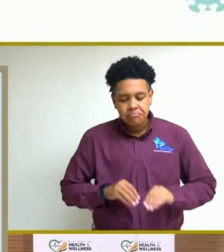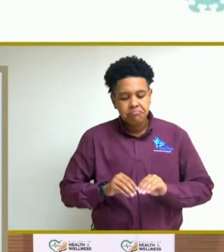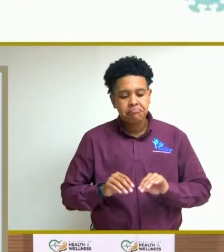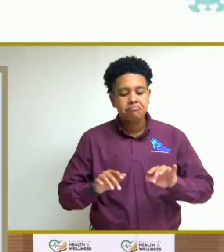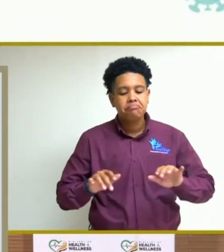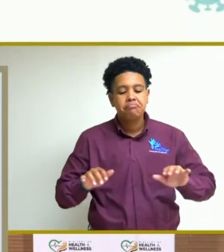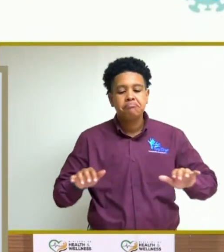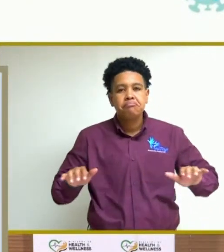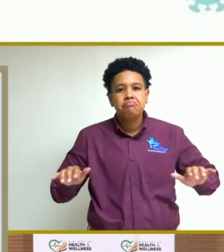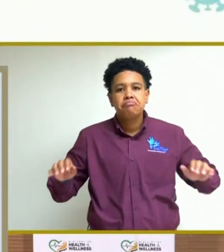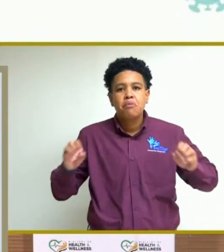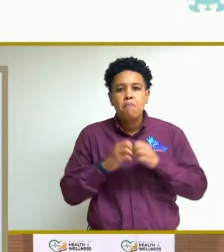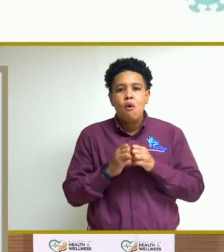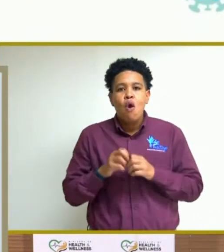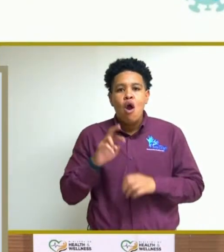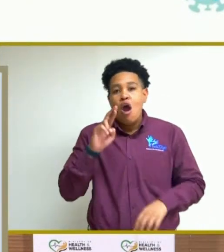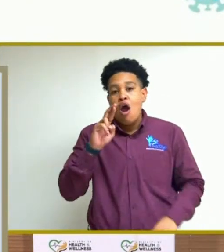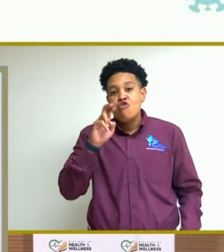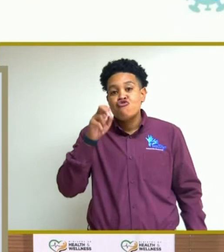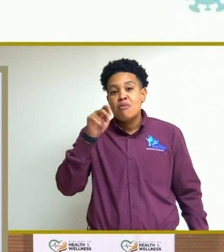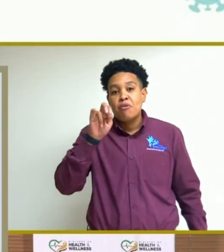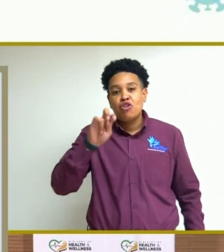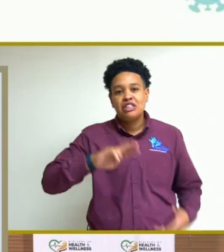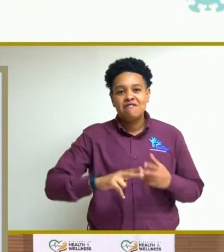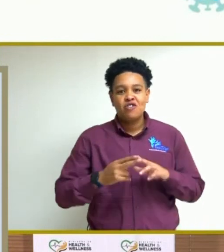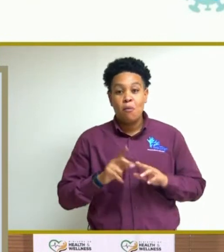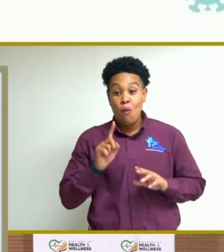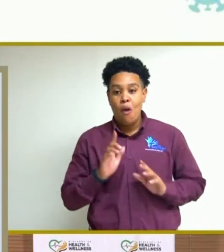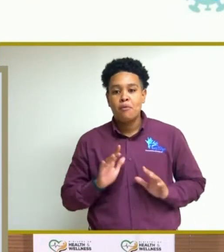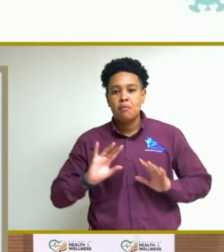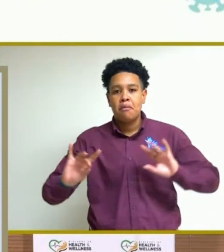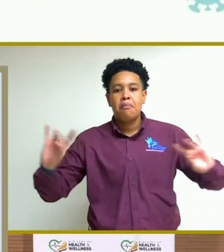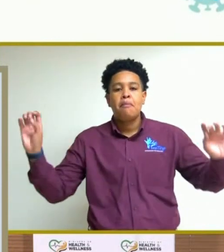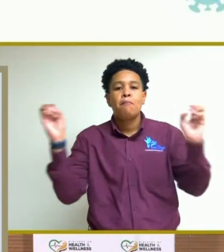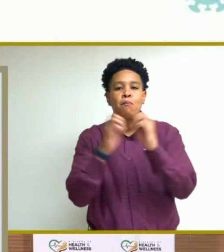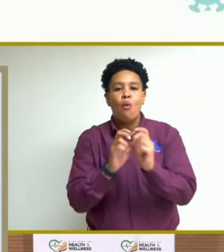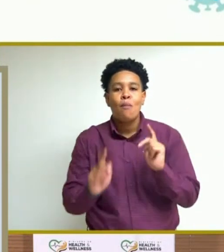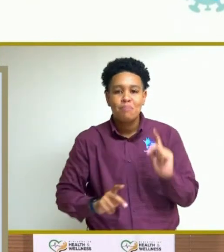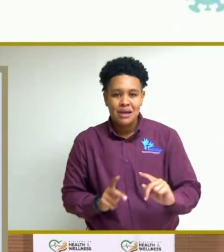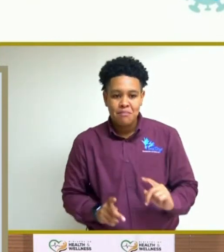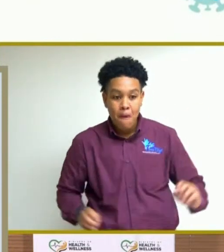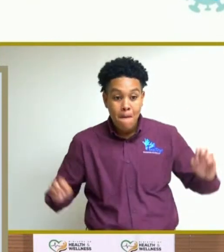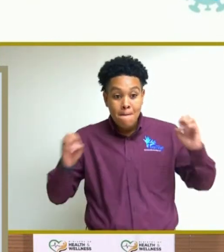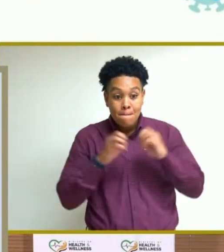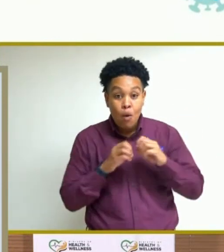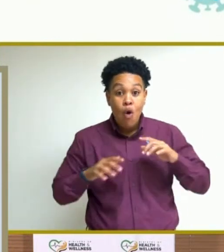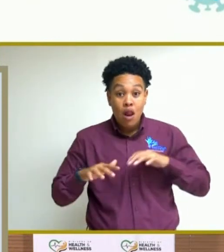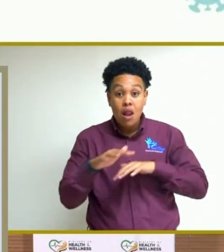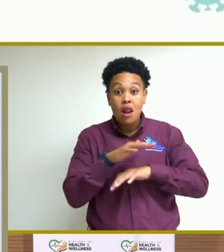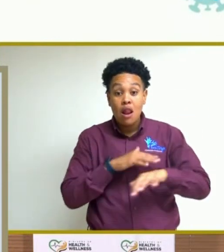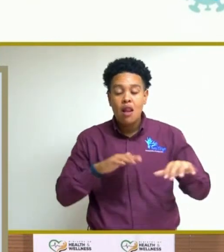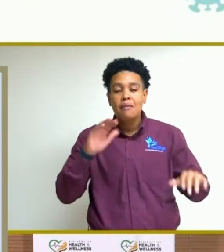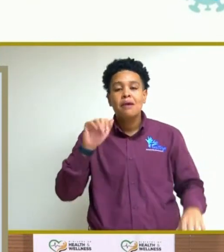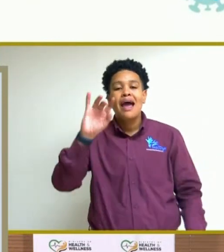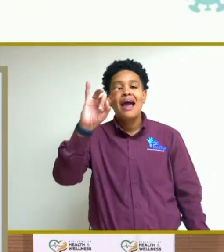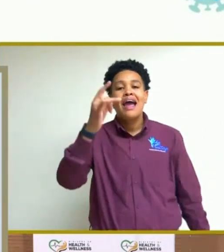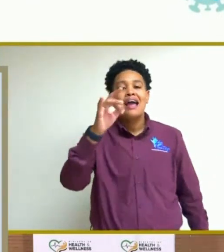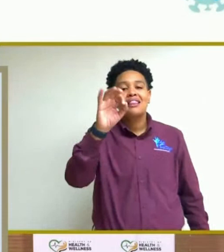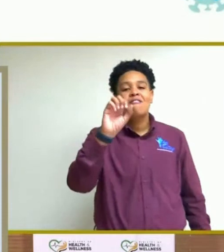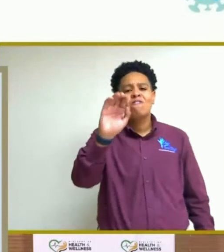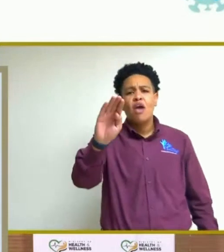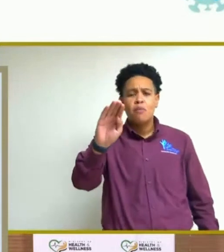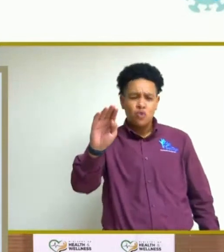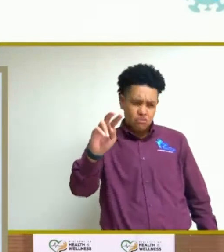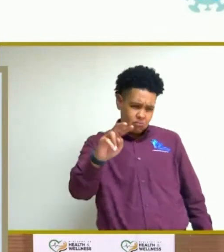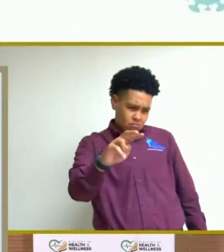go up again, and there would have been more movement. By the 8th of February, we would have